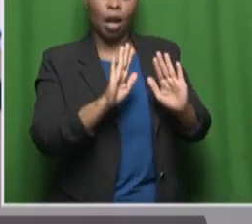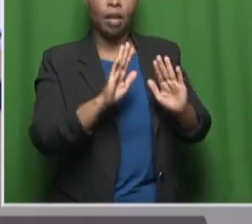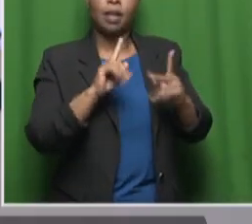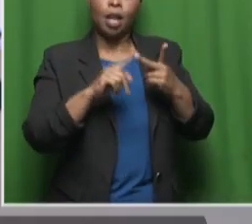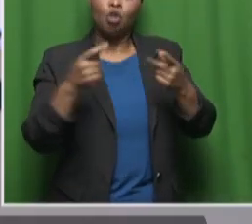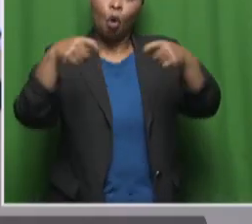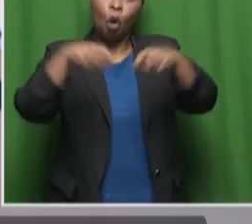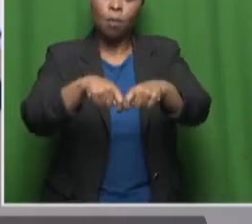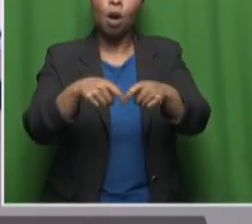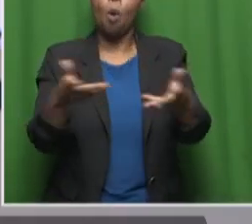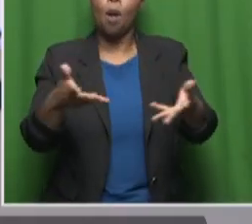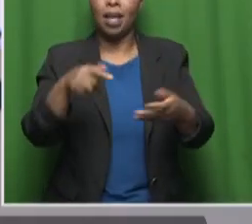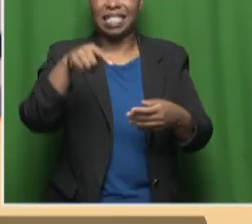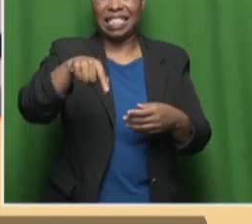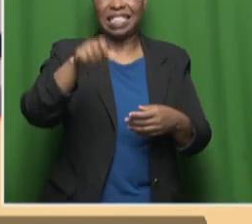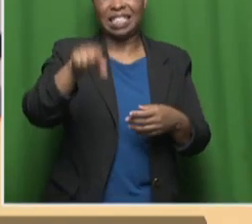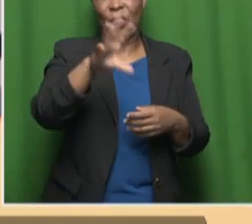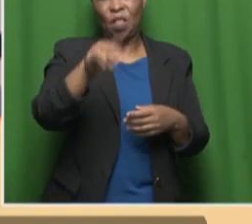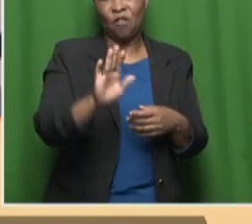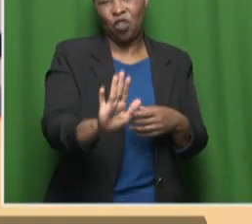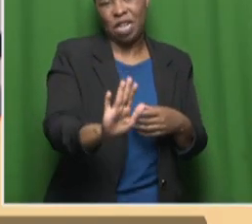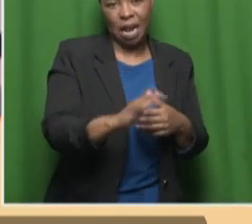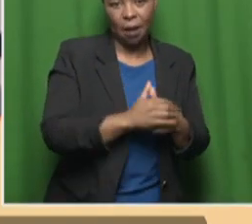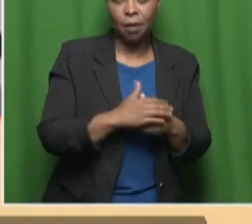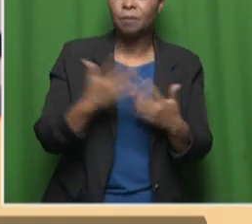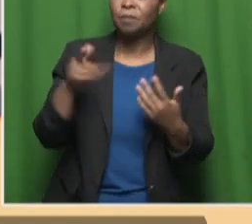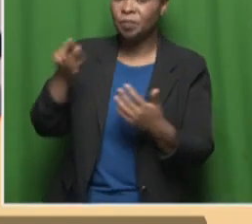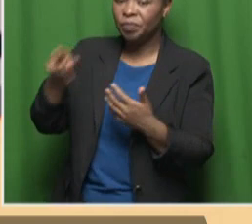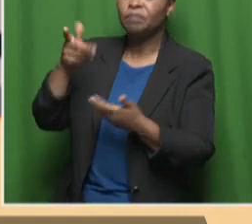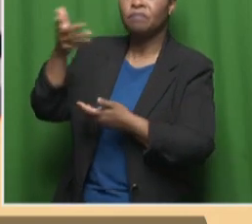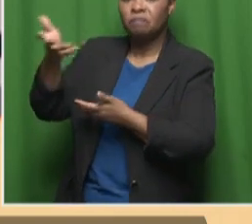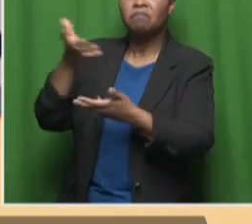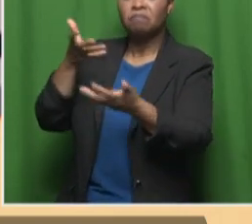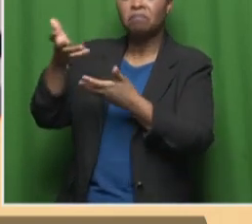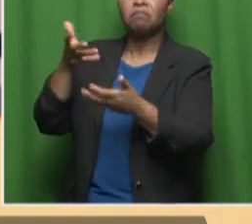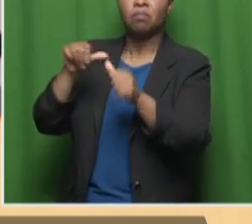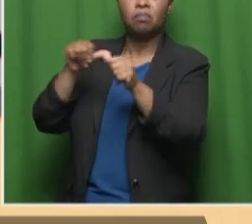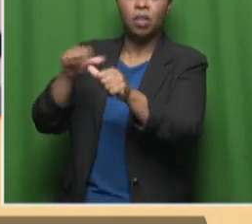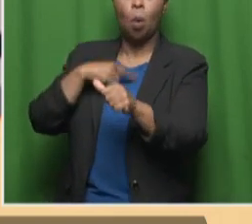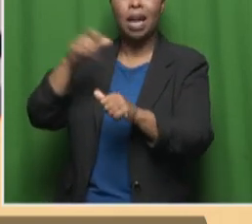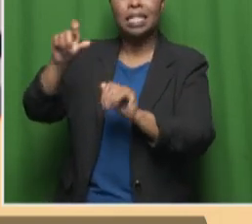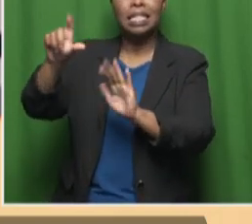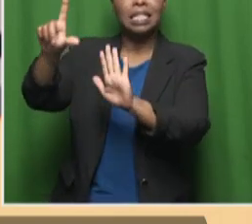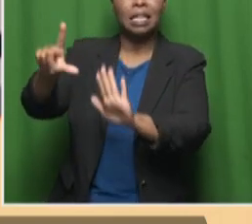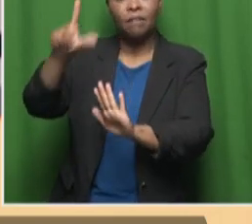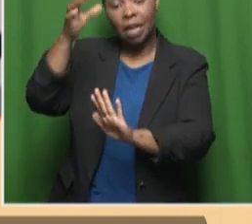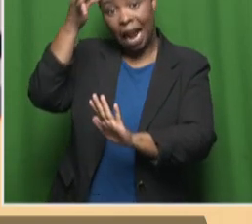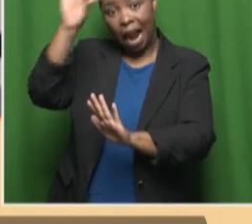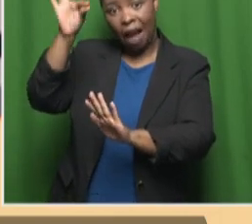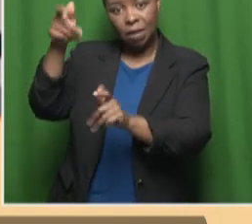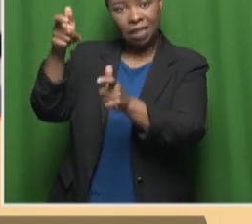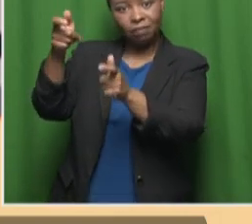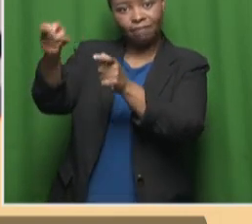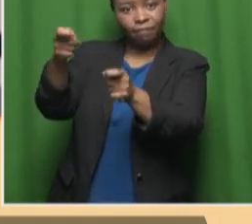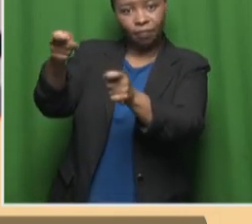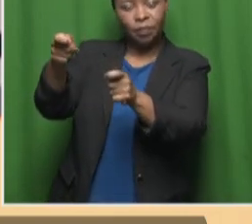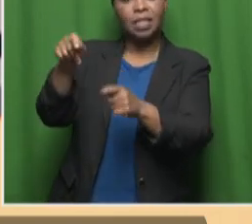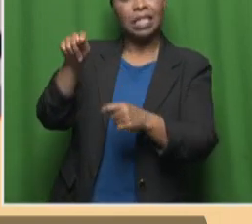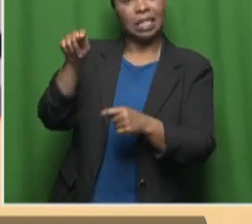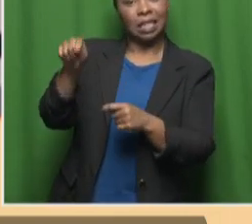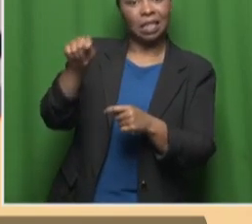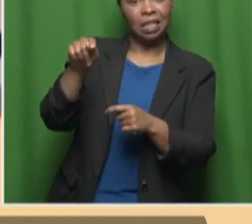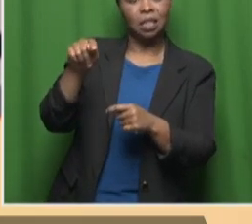as a whole. It's an important conversation that needs to also continue as we enter the 7th administration and we look at leadership at large and where